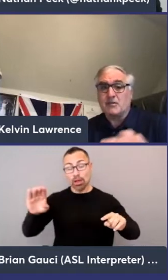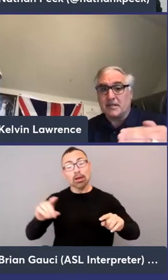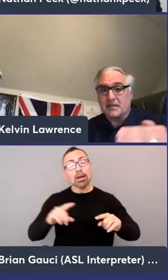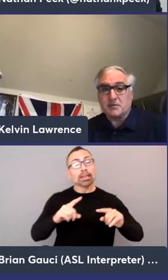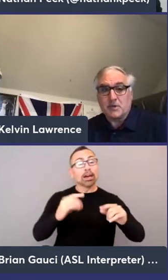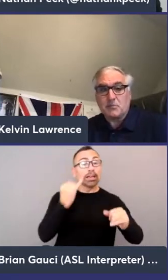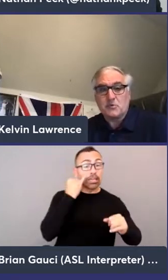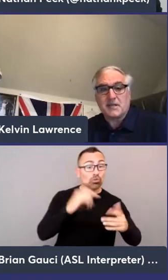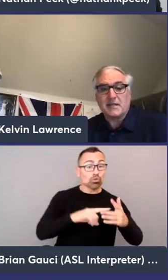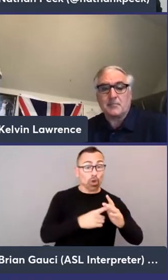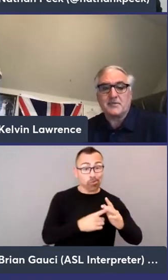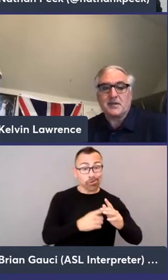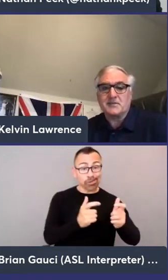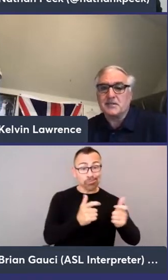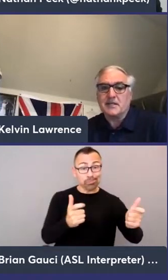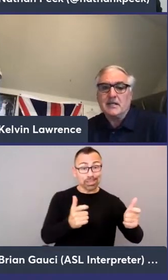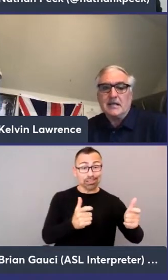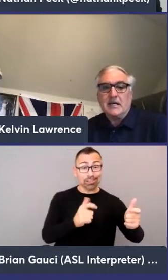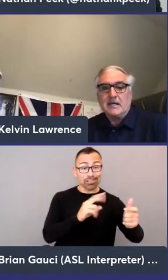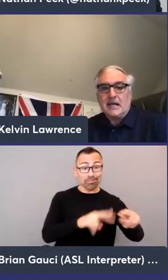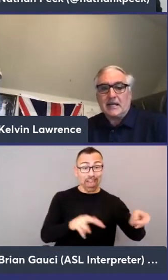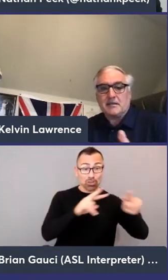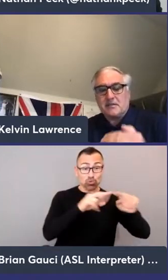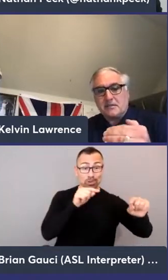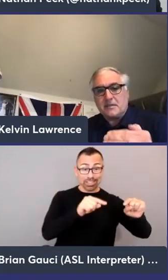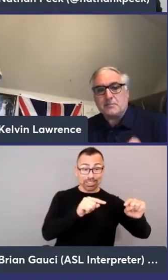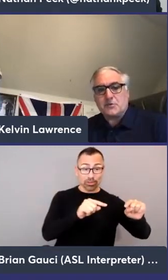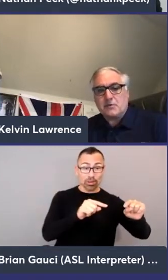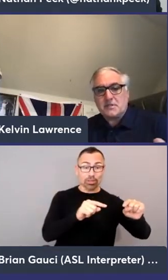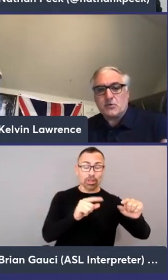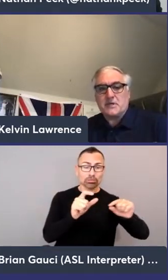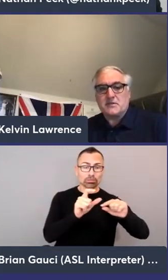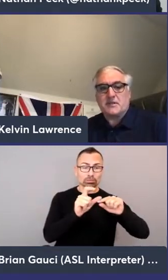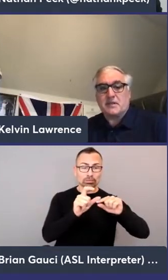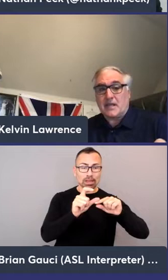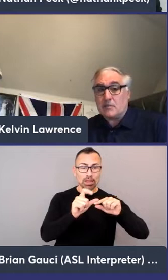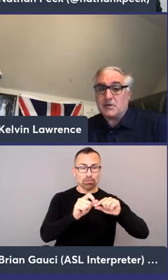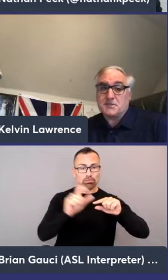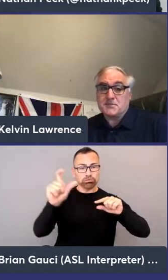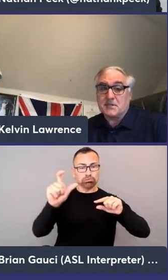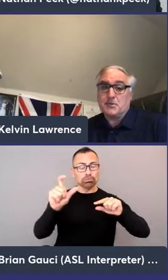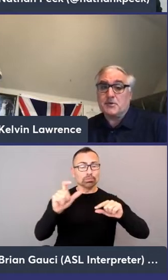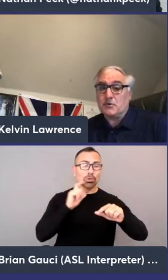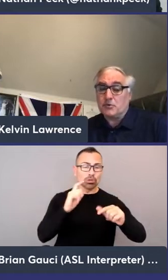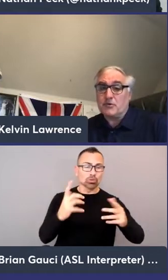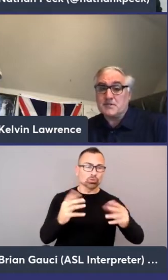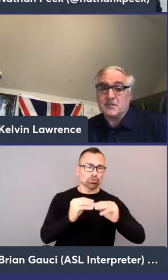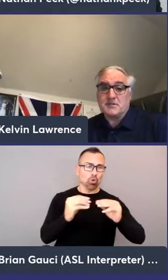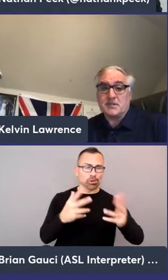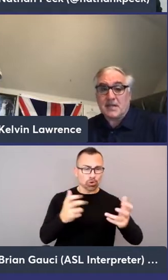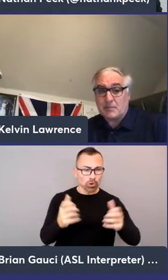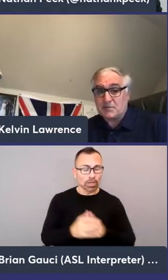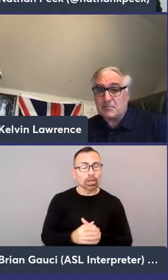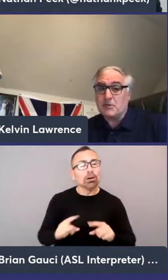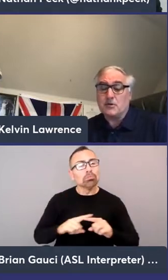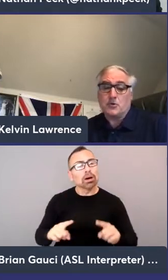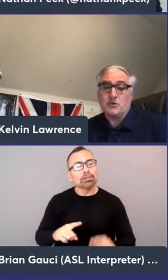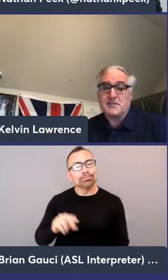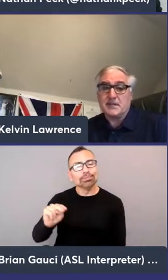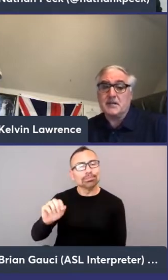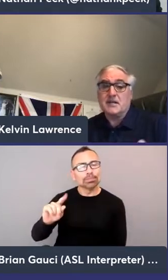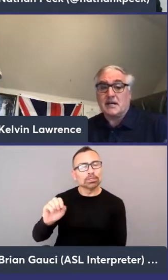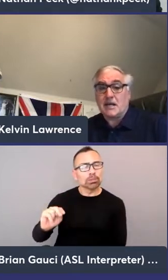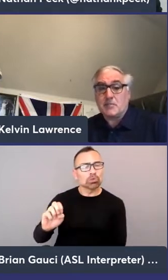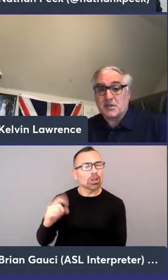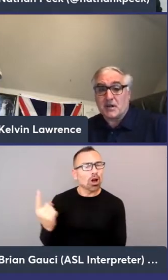it currently is, it will scale up intelligently. And Neptune is always looking at how much CPU your queries are using, how much memory your